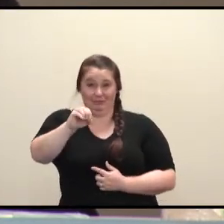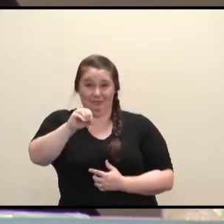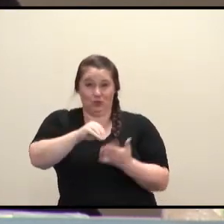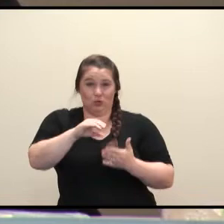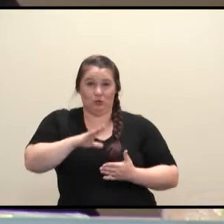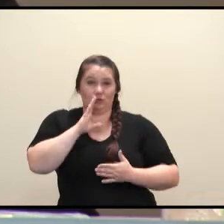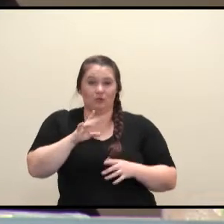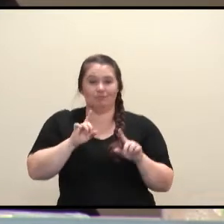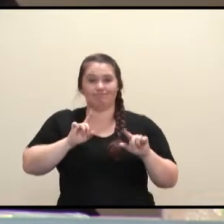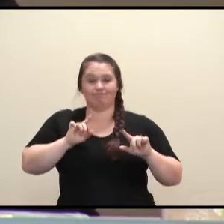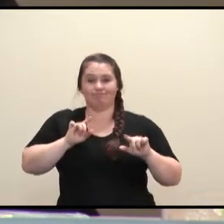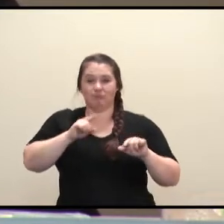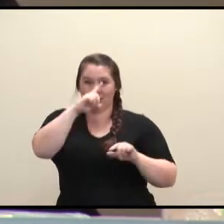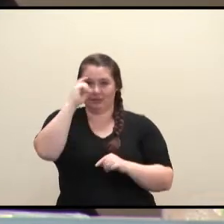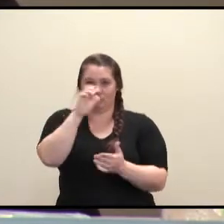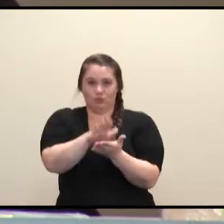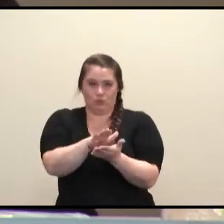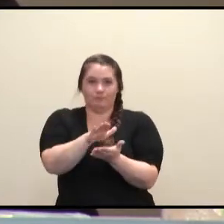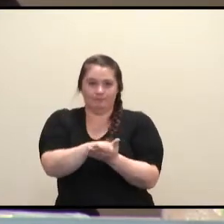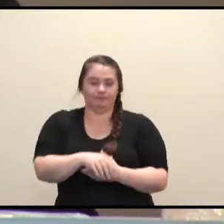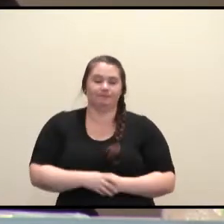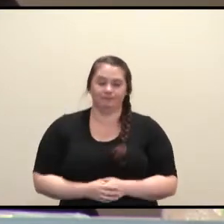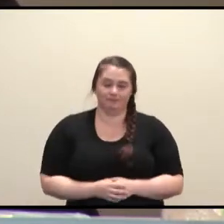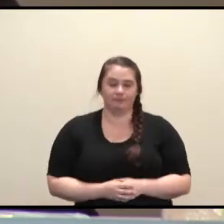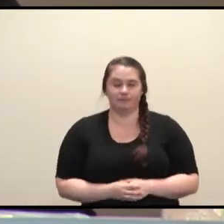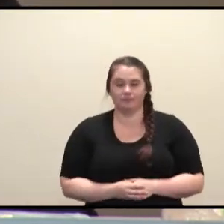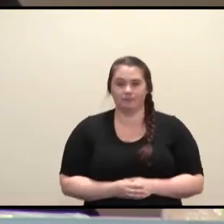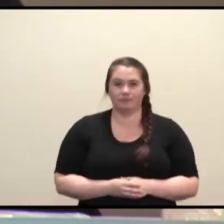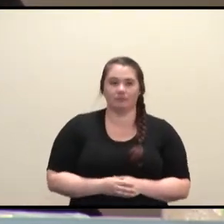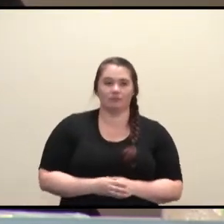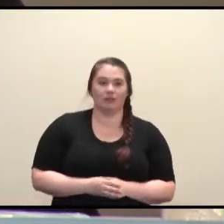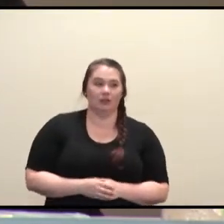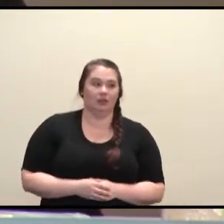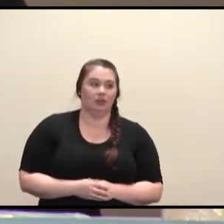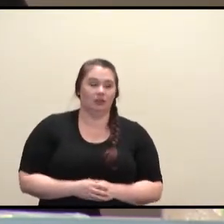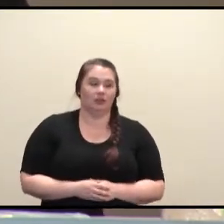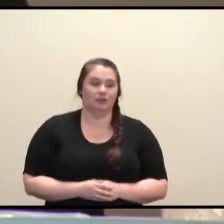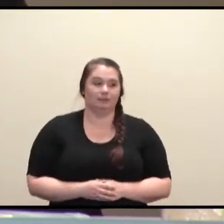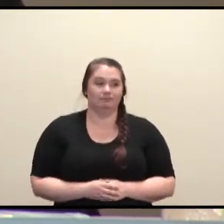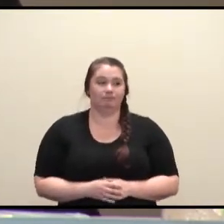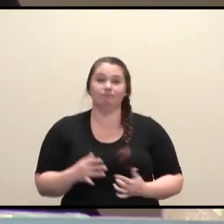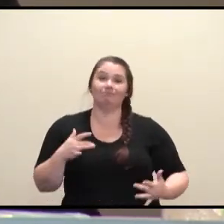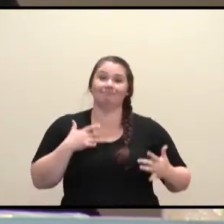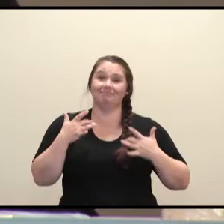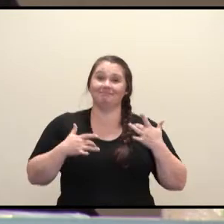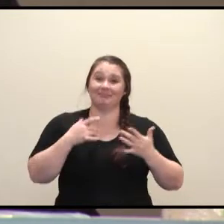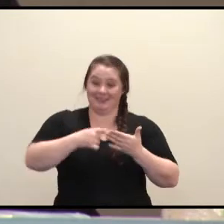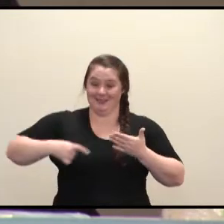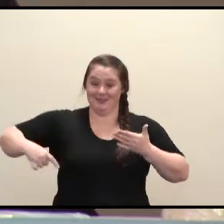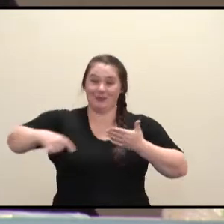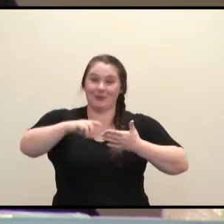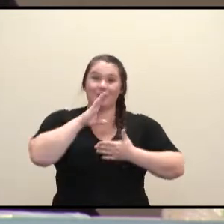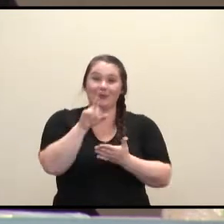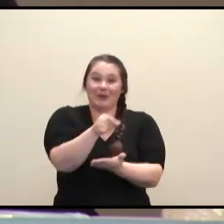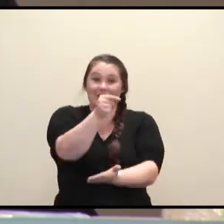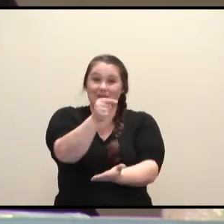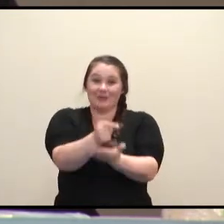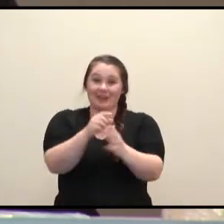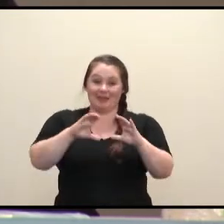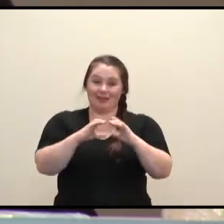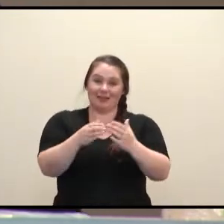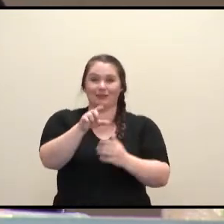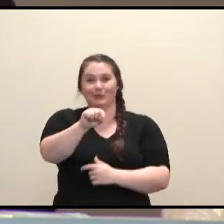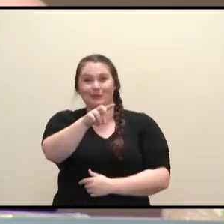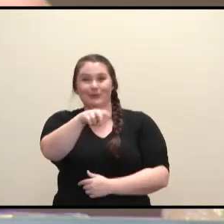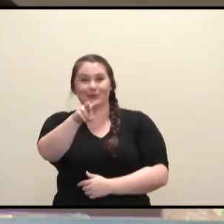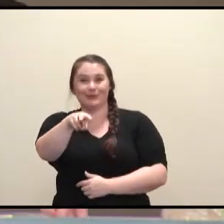be finishing up their credits this summer. And we're just excited about having graduation next week for the class of